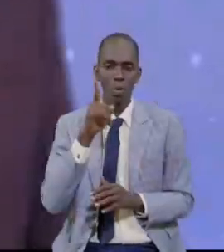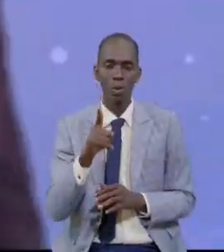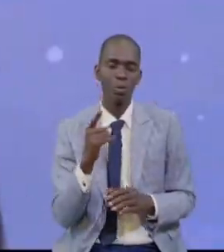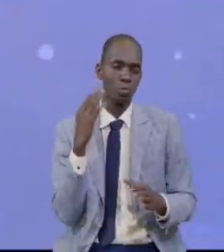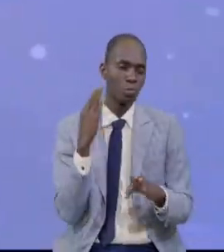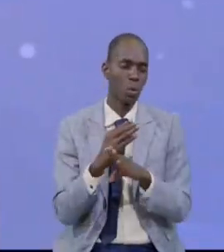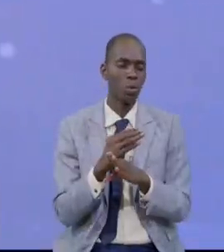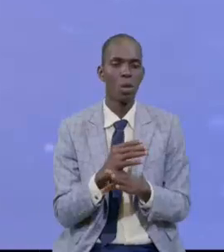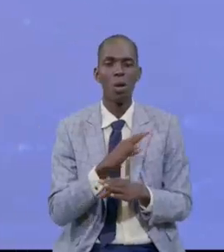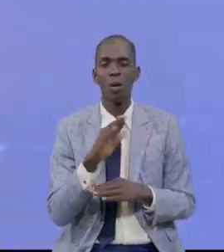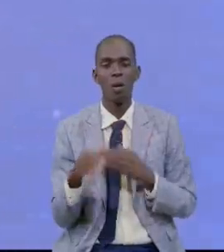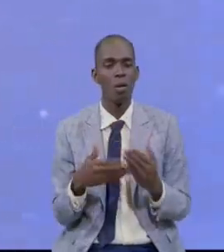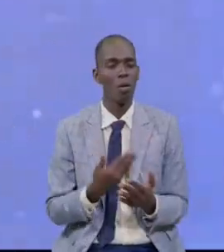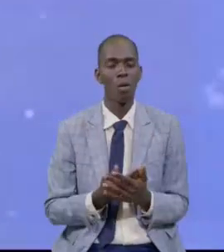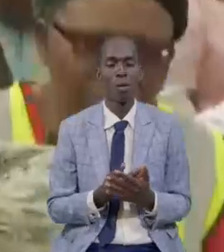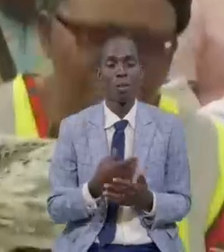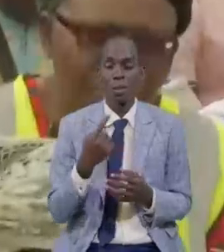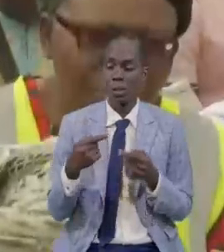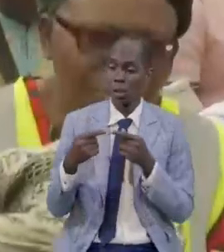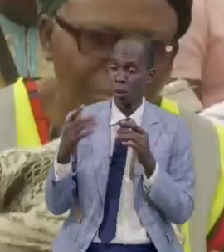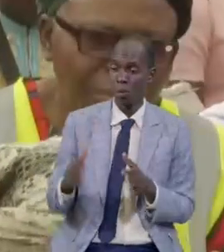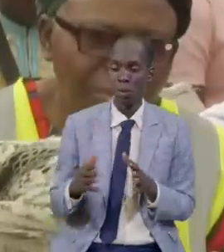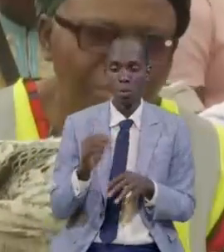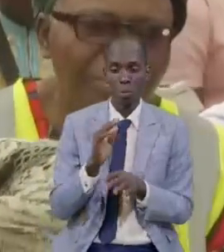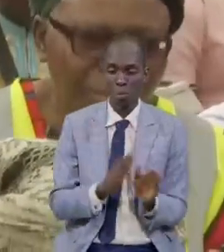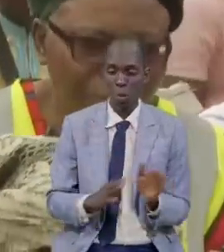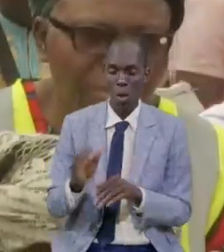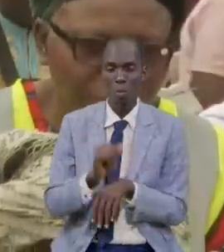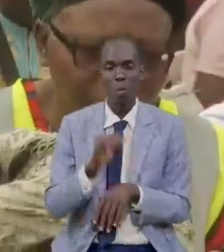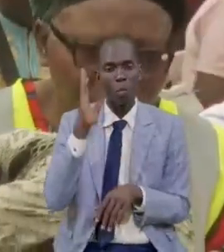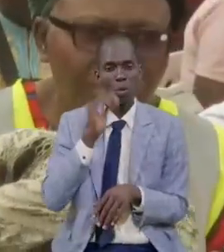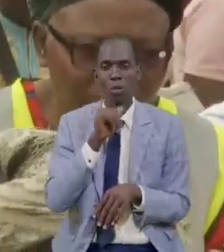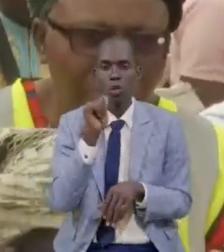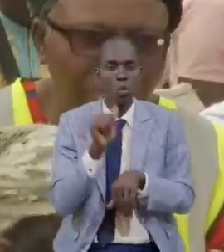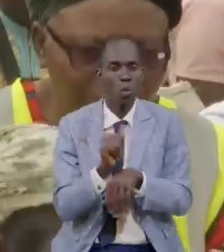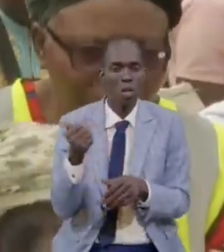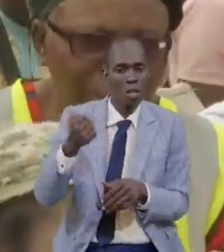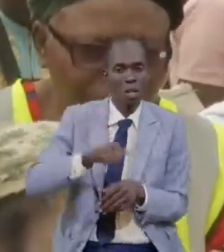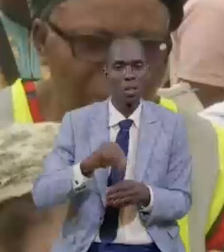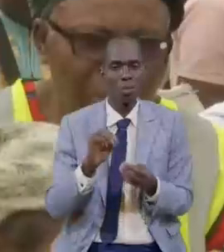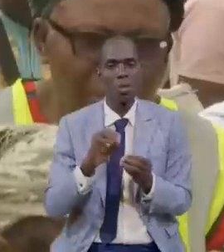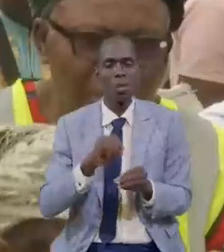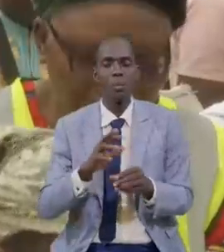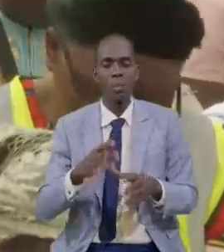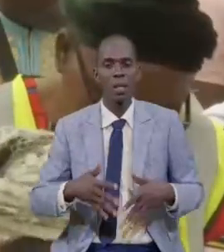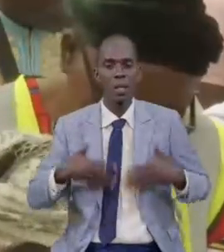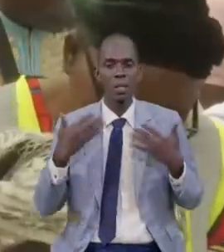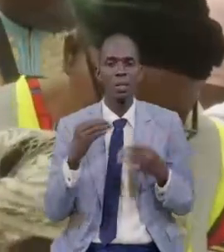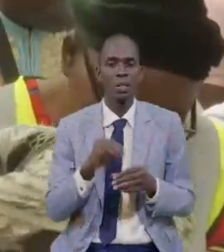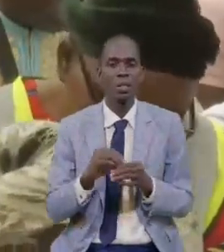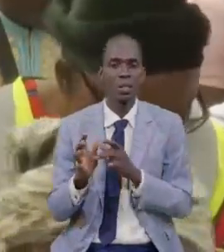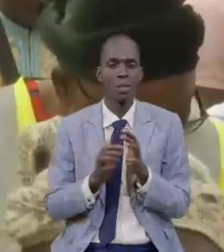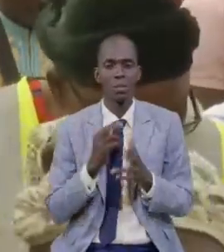not take effect anymore in your life in Jesus' name. And then verse 17